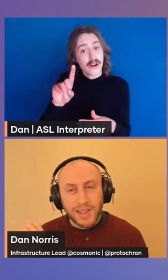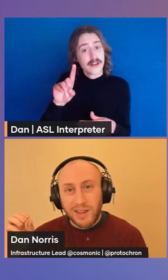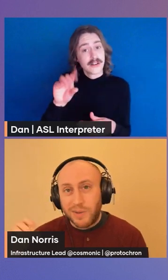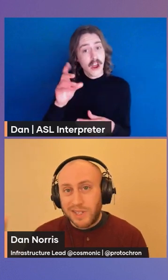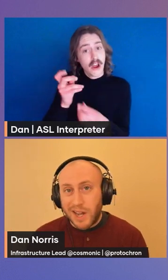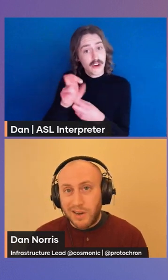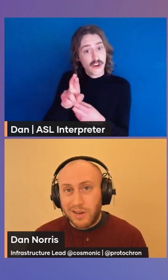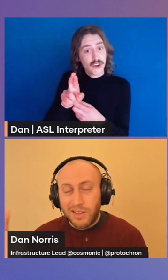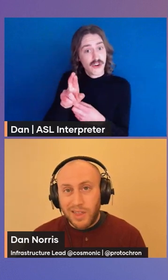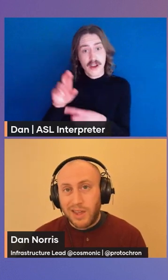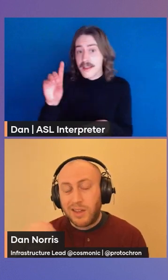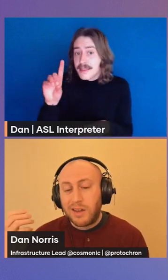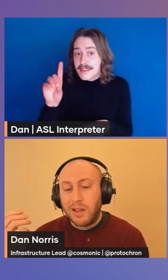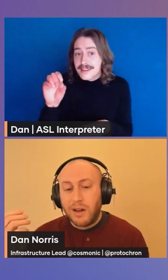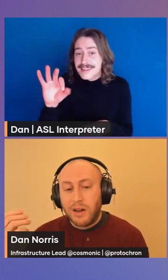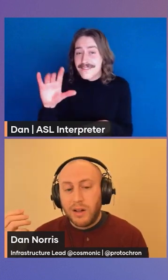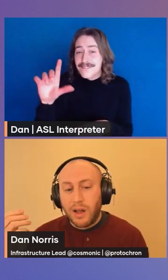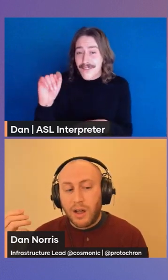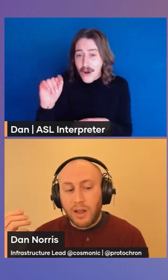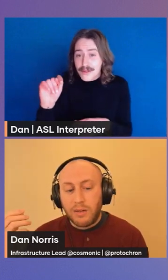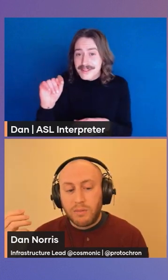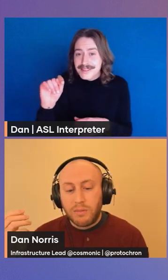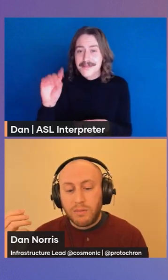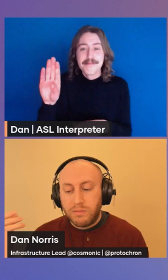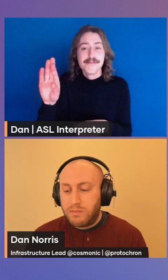has a different CIDR than